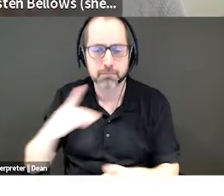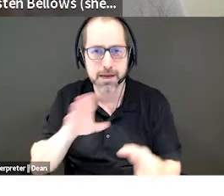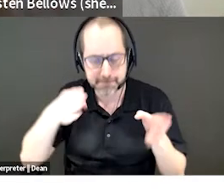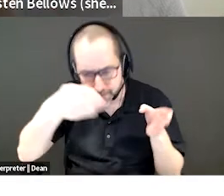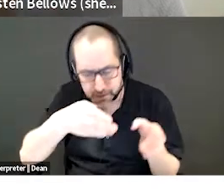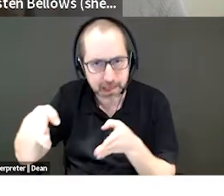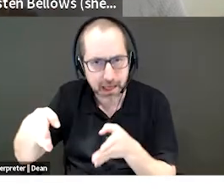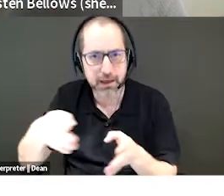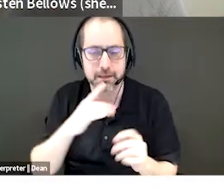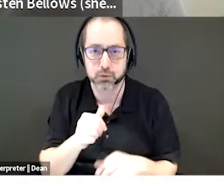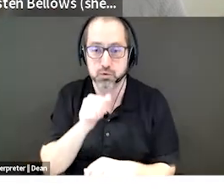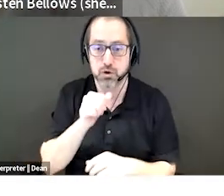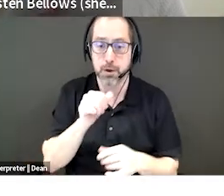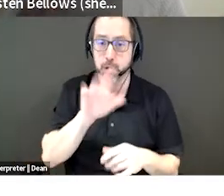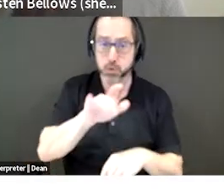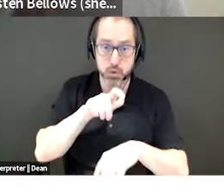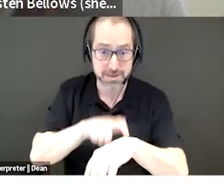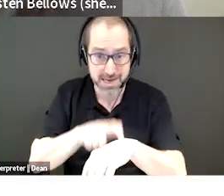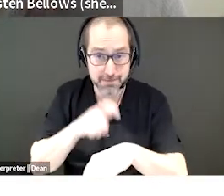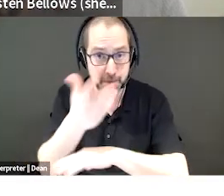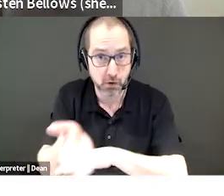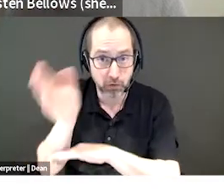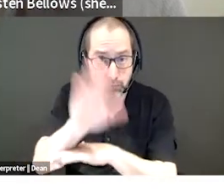like all day job searching,